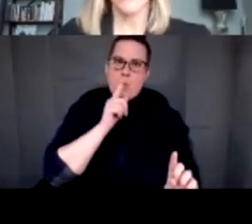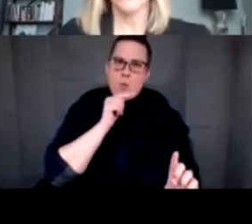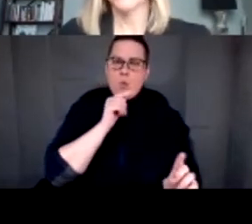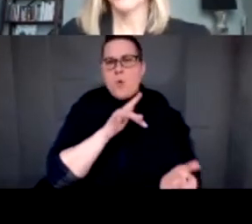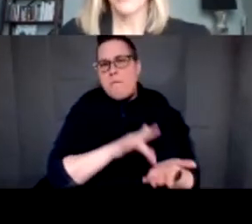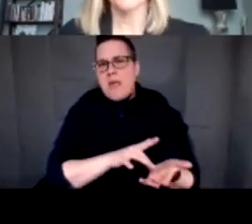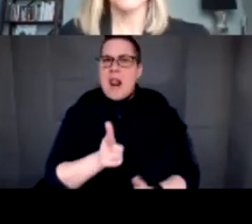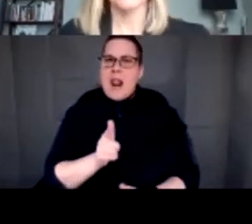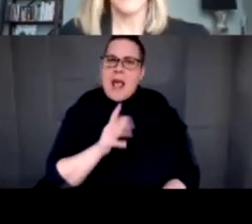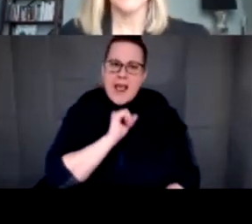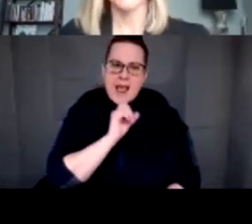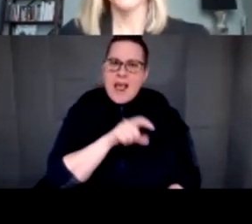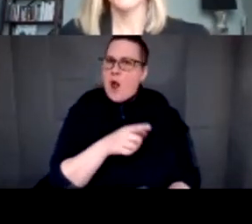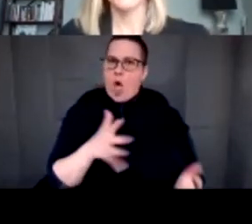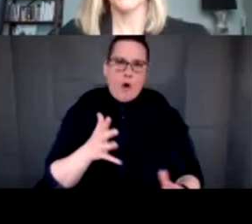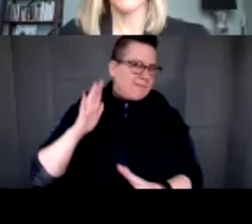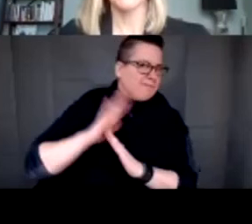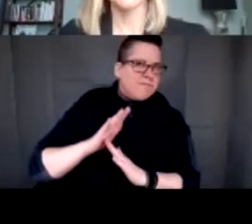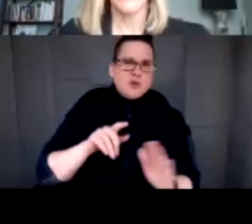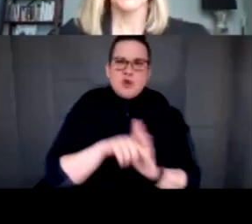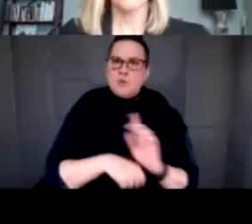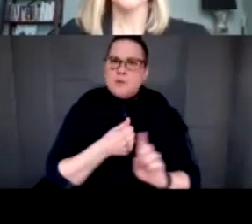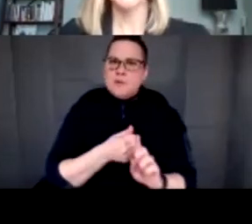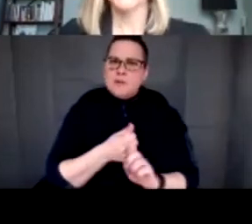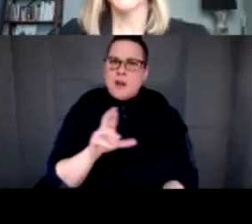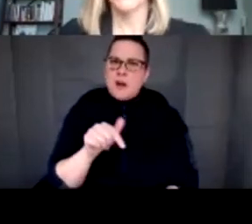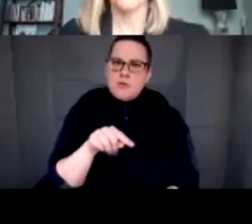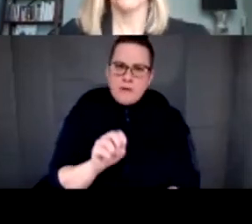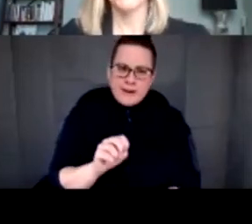later age have the highest suicide rates. And